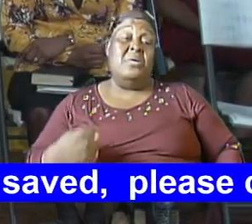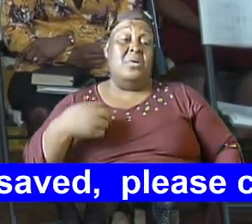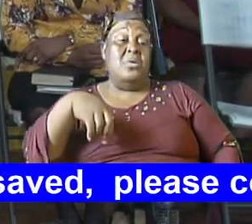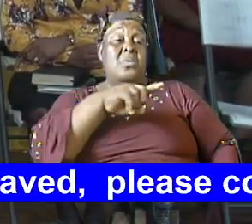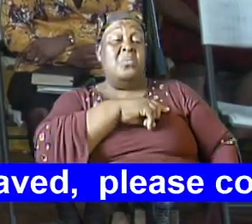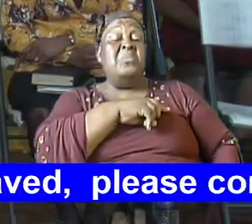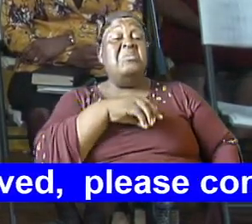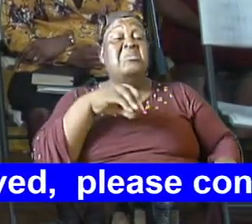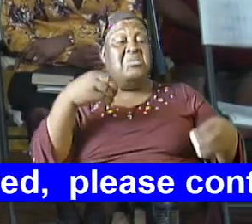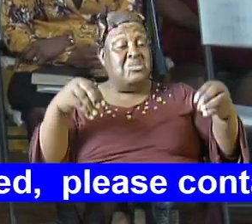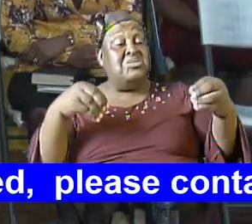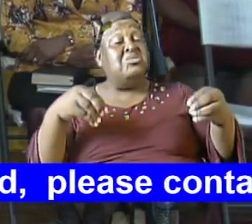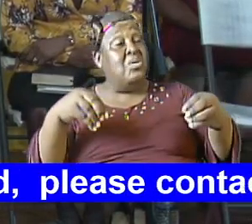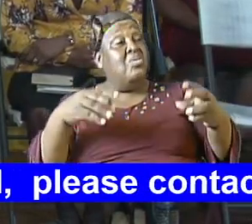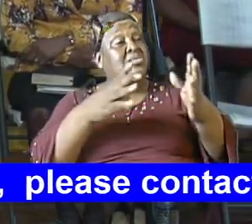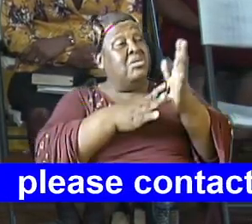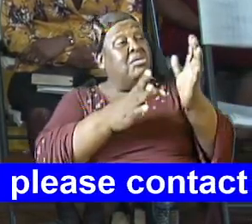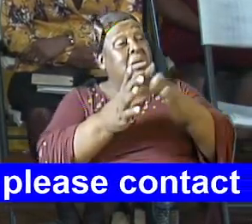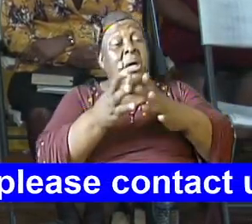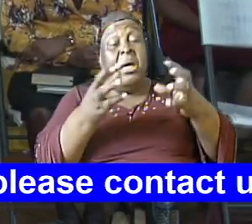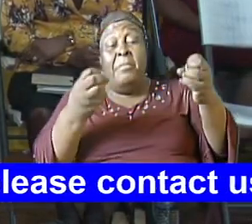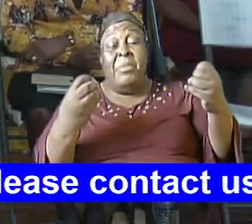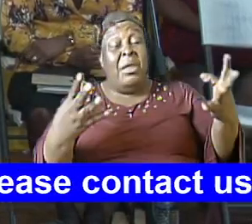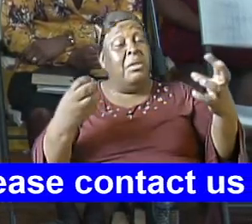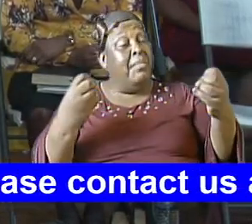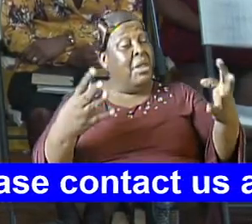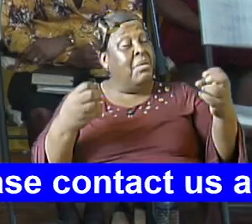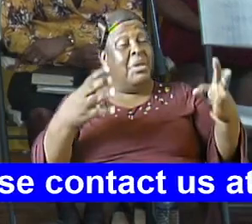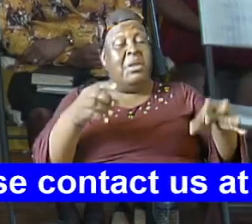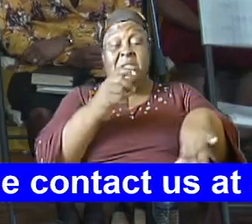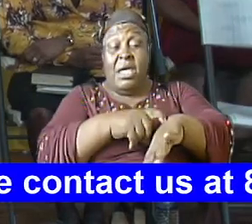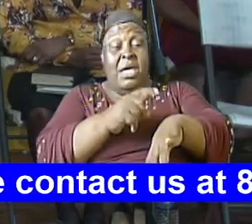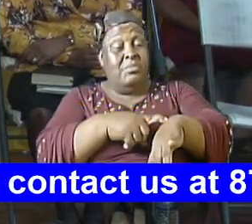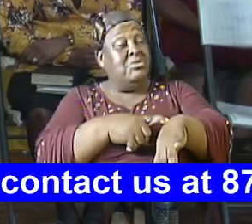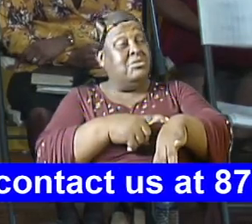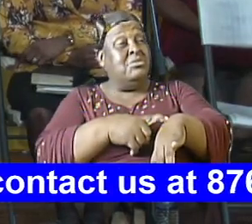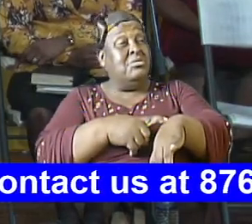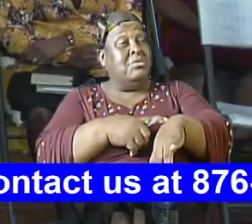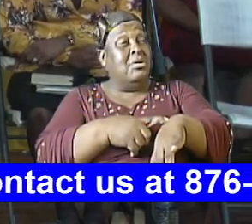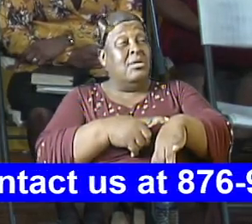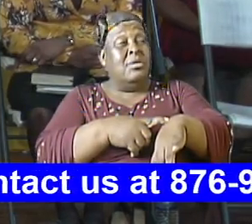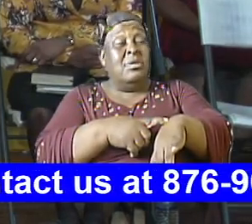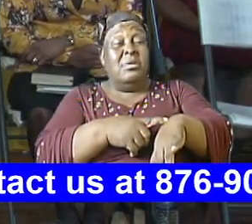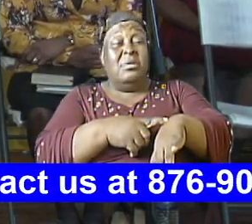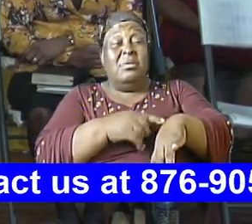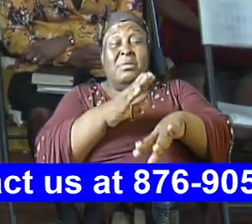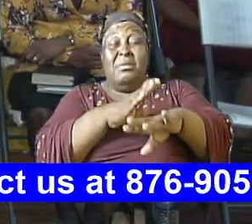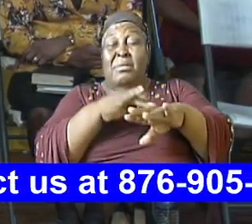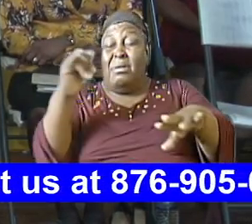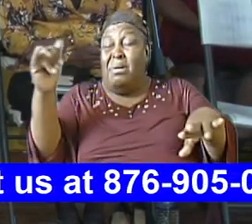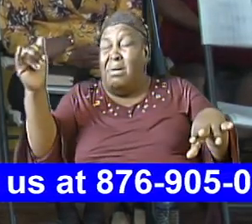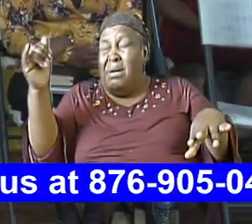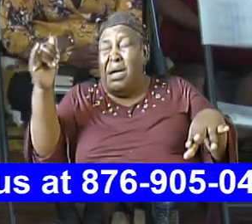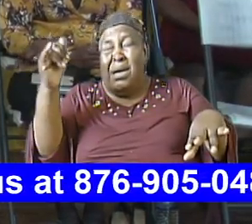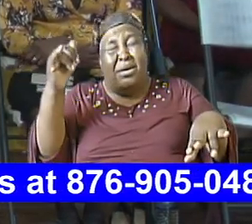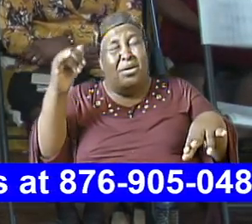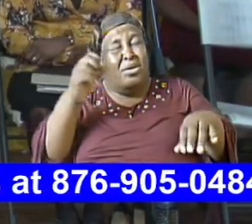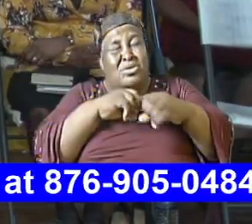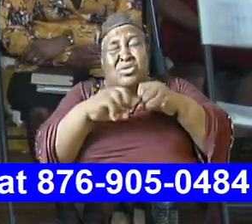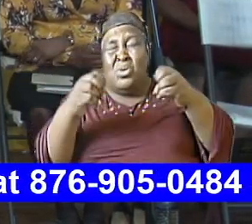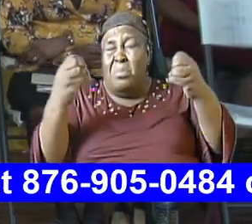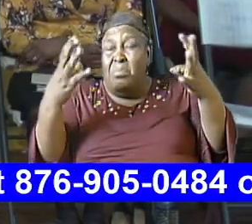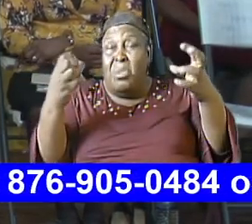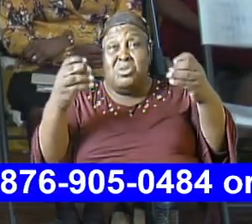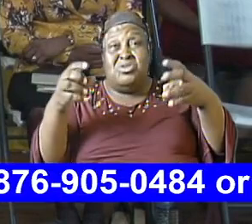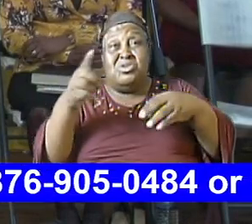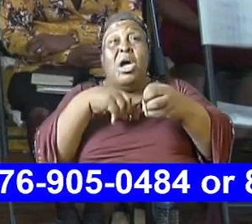we sell out Jesus a lot of times. Oh my God. We cry so much about money that